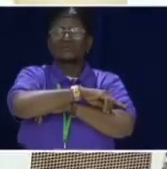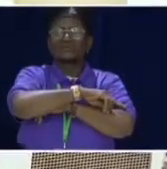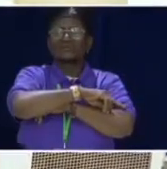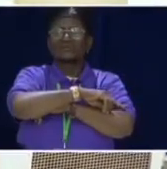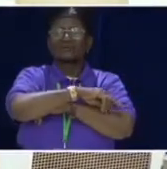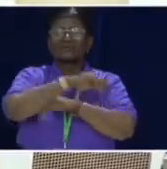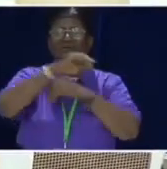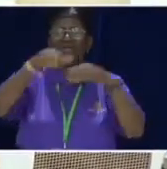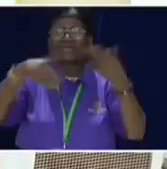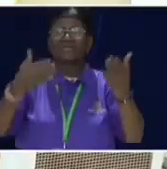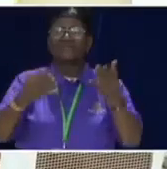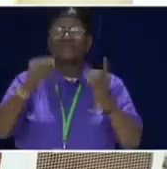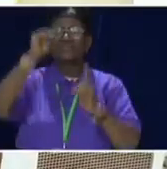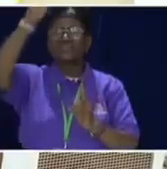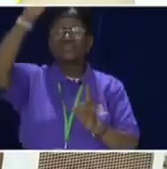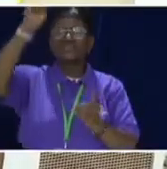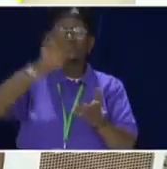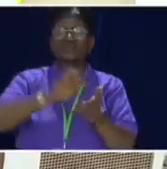Give him glory.